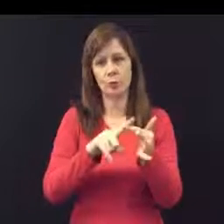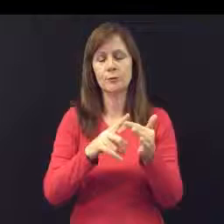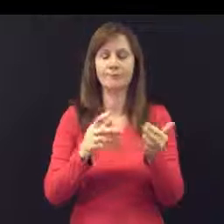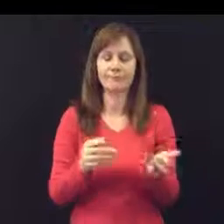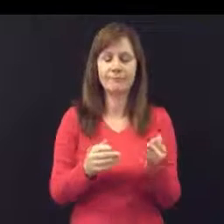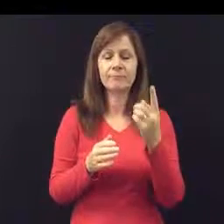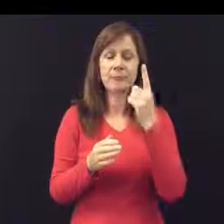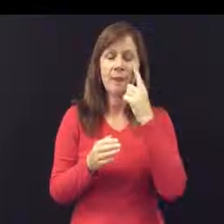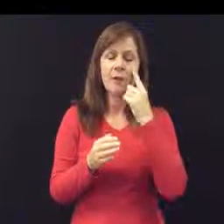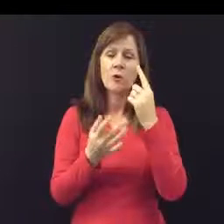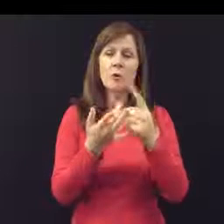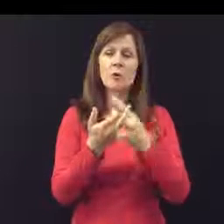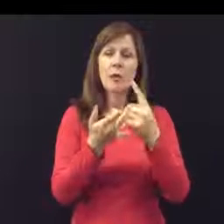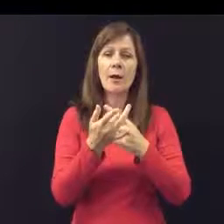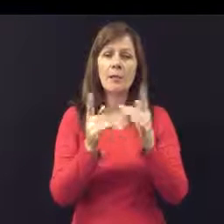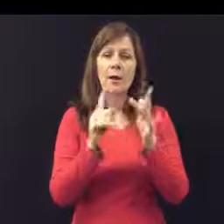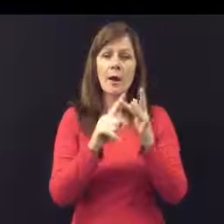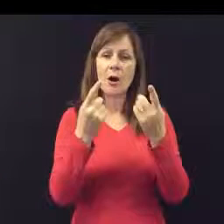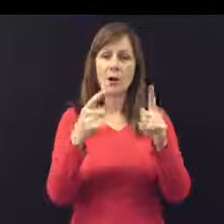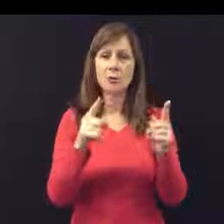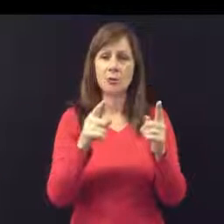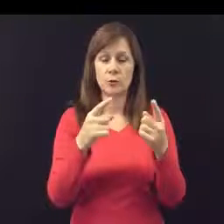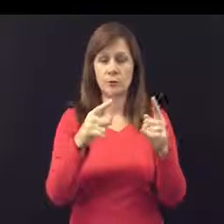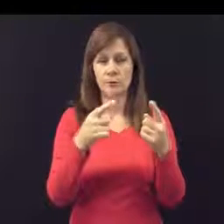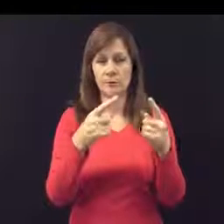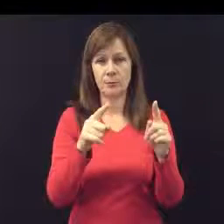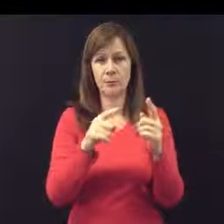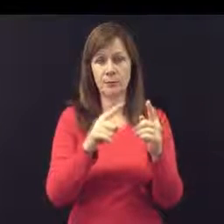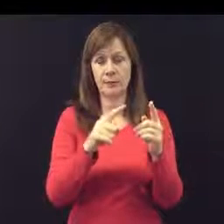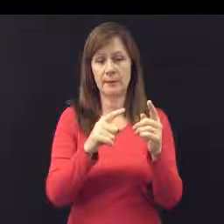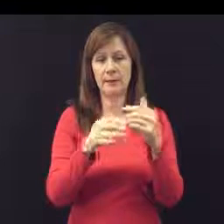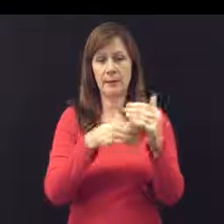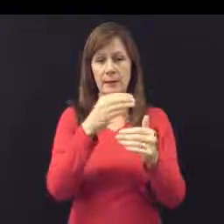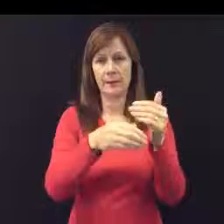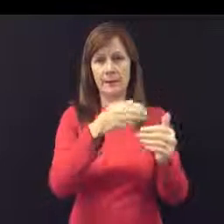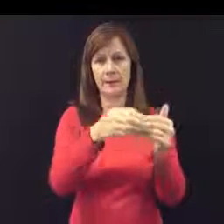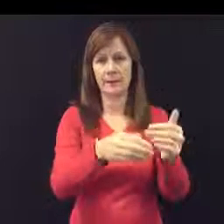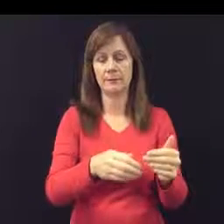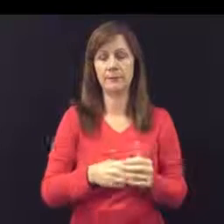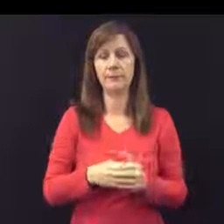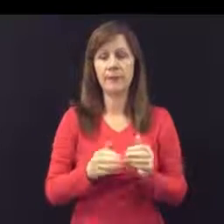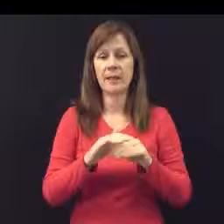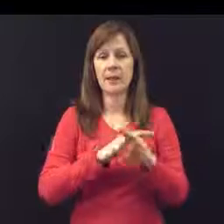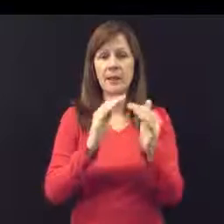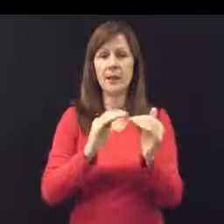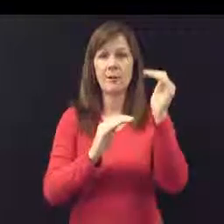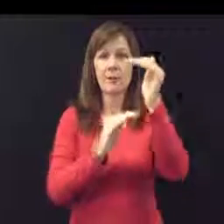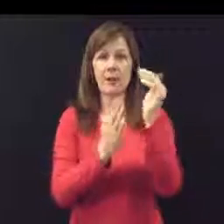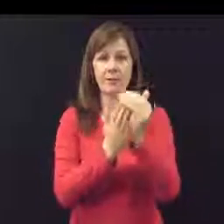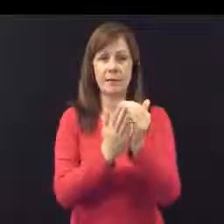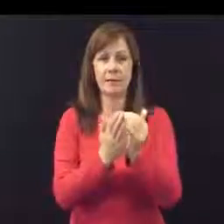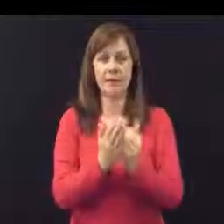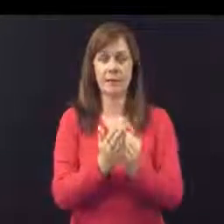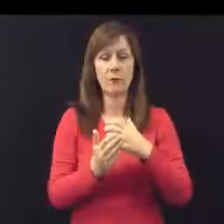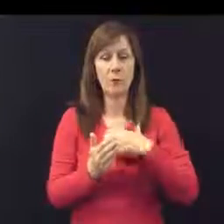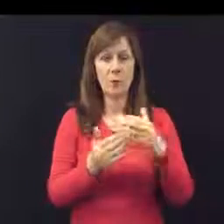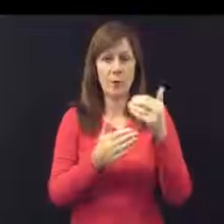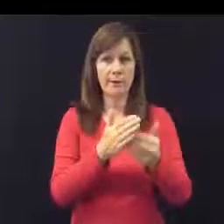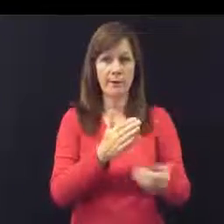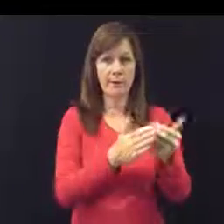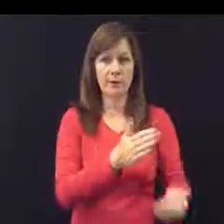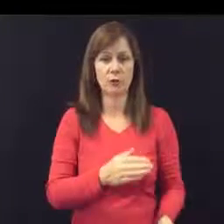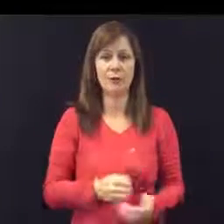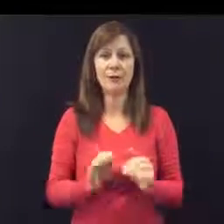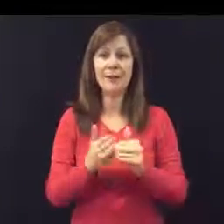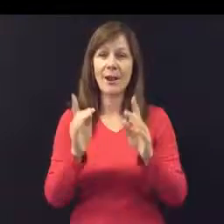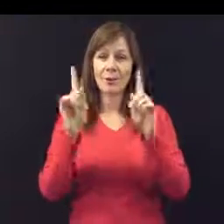enabled, podcasts, audiobooks, and Genius Play are disabled in the Music app. Watch the iTunes Music Store lesson,